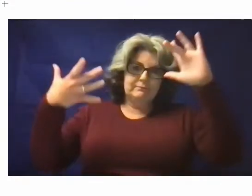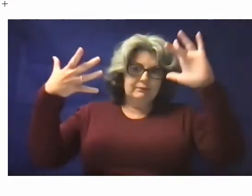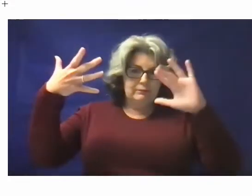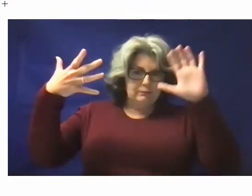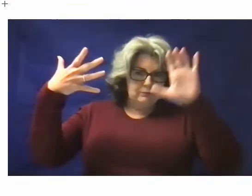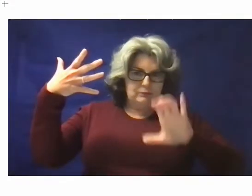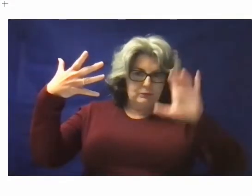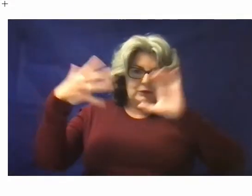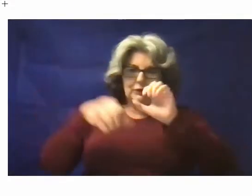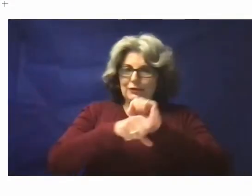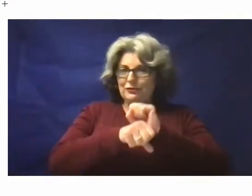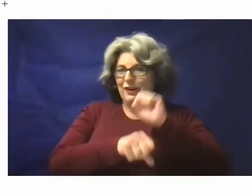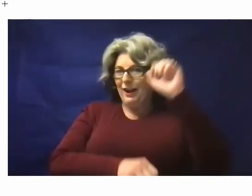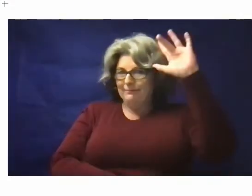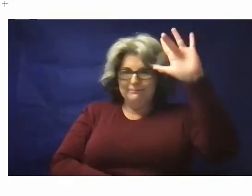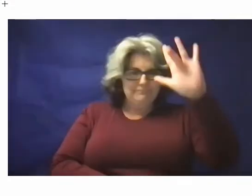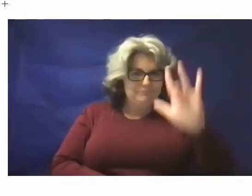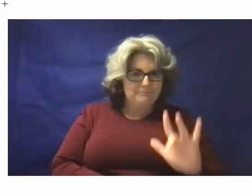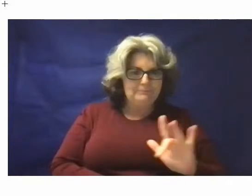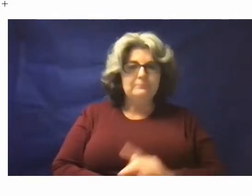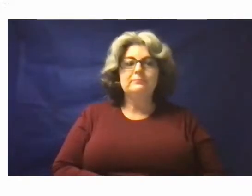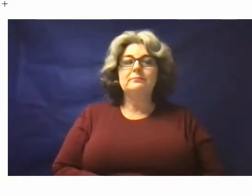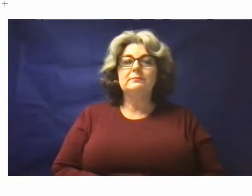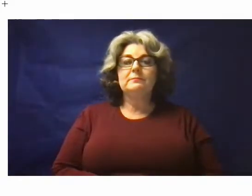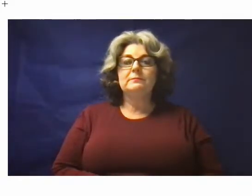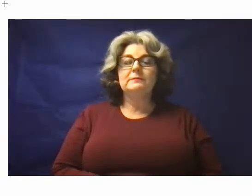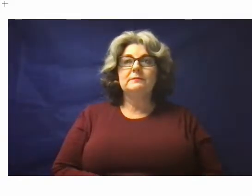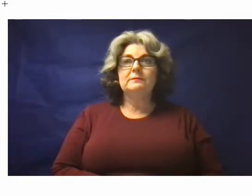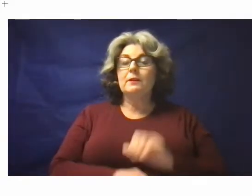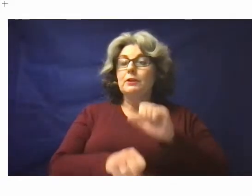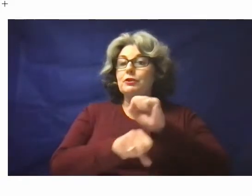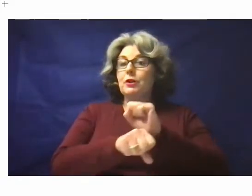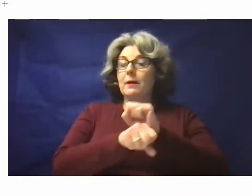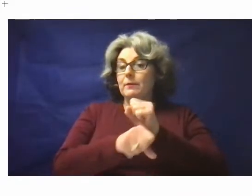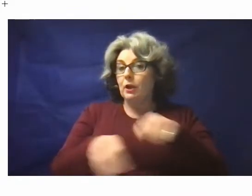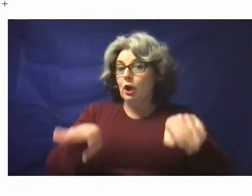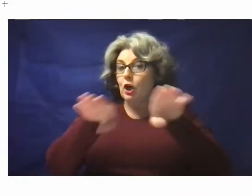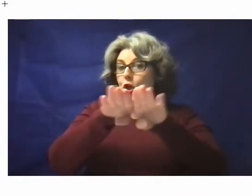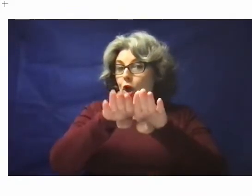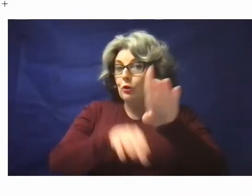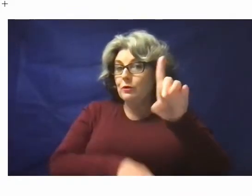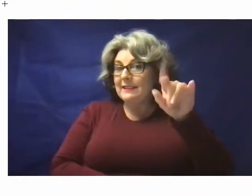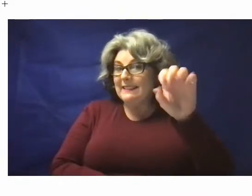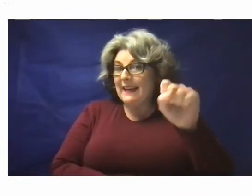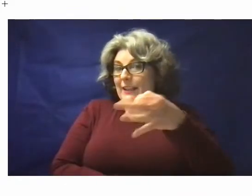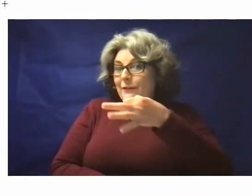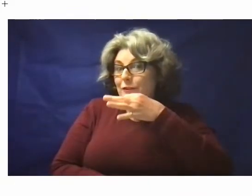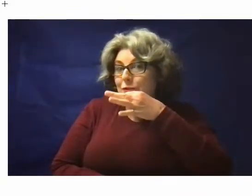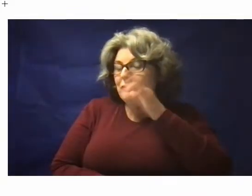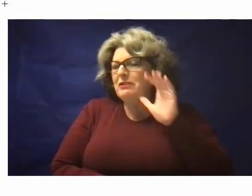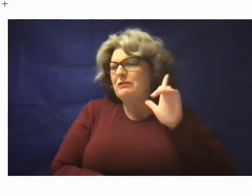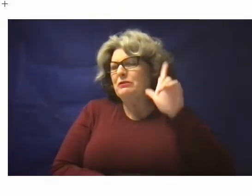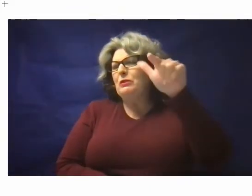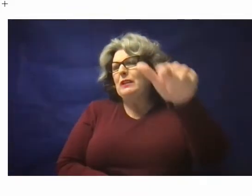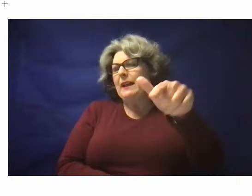ads. They will be sorted by closing date from soonest to latest.